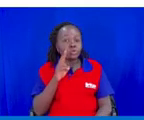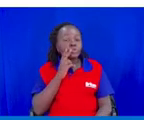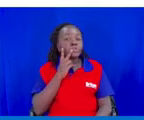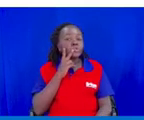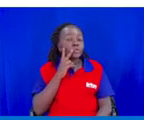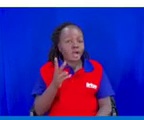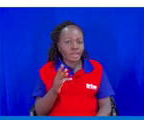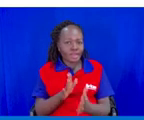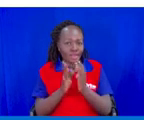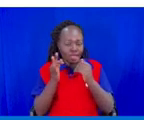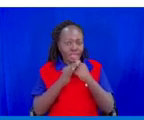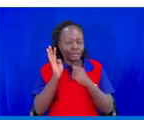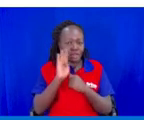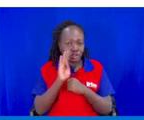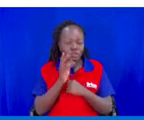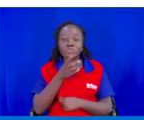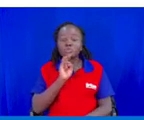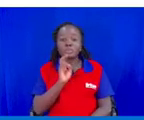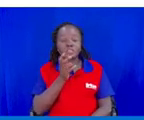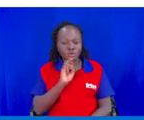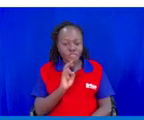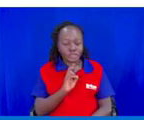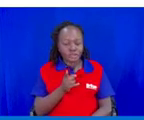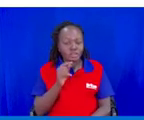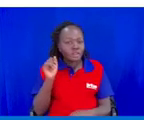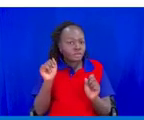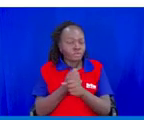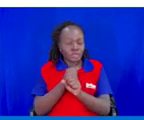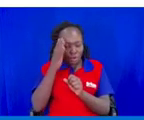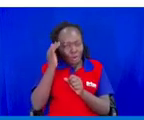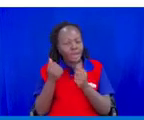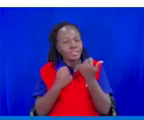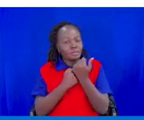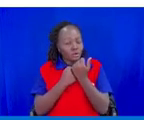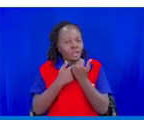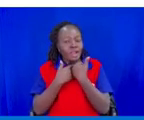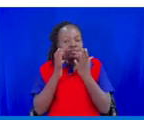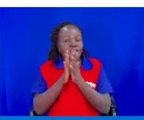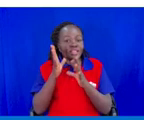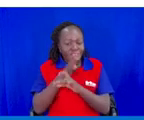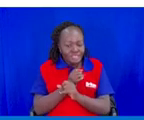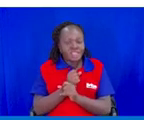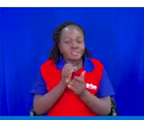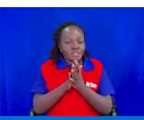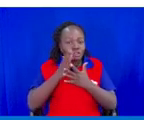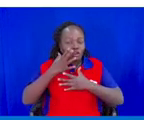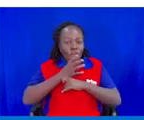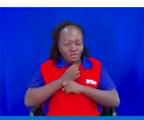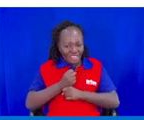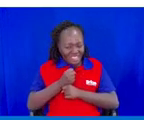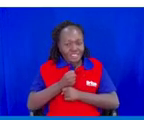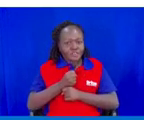June 2020. And this would not have been possible were it not for the support and the trust and the confidence that you